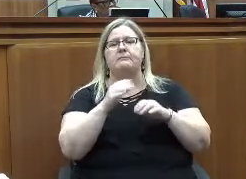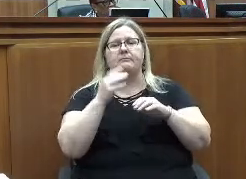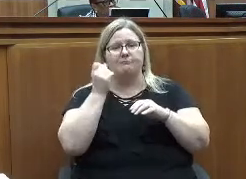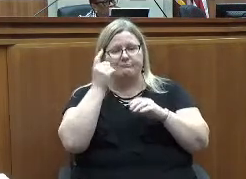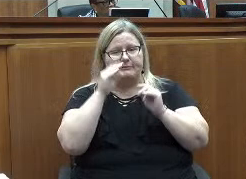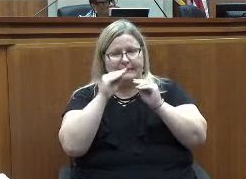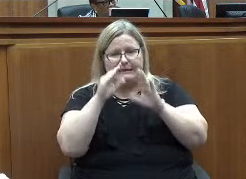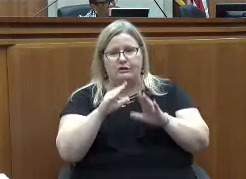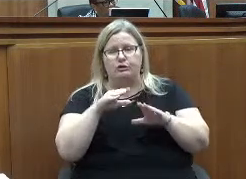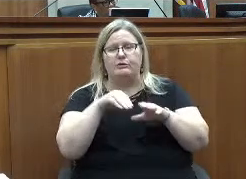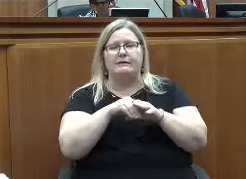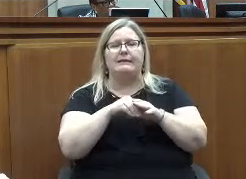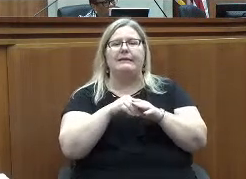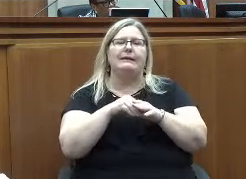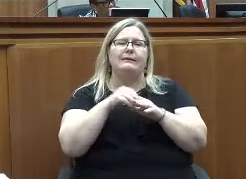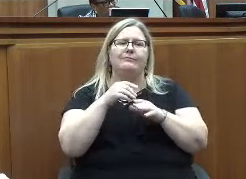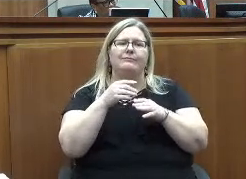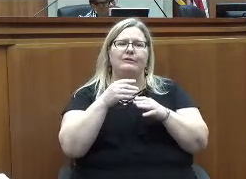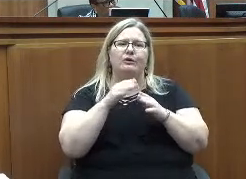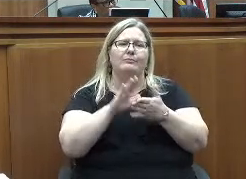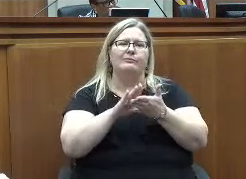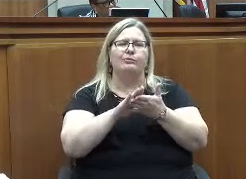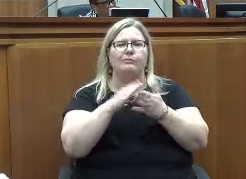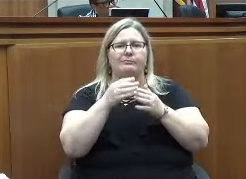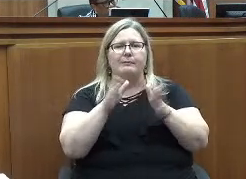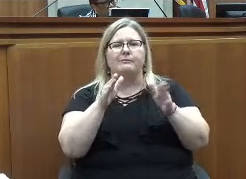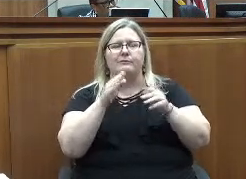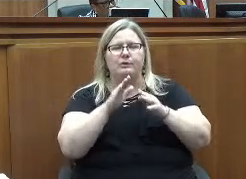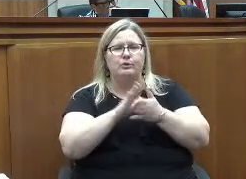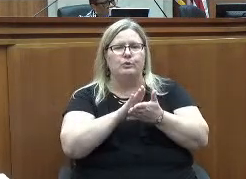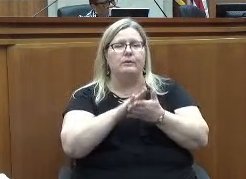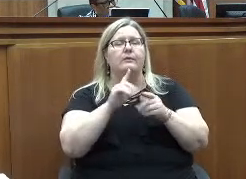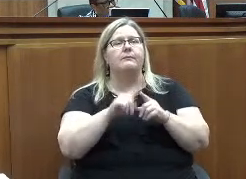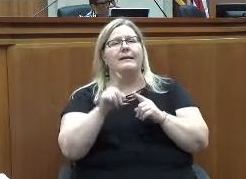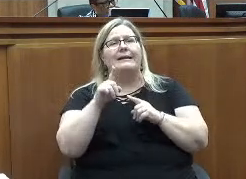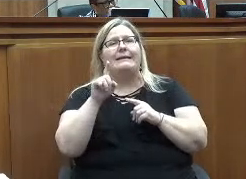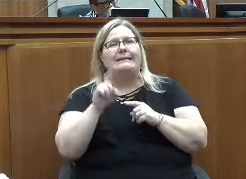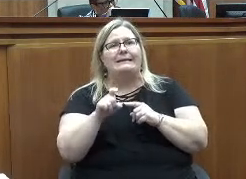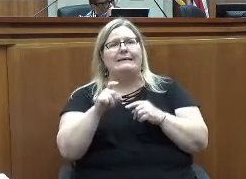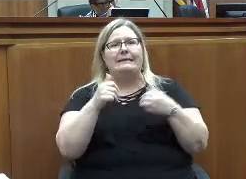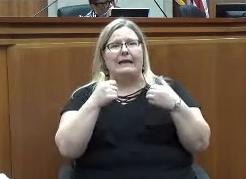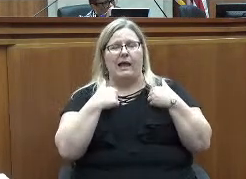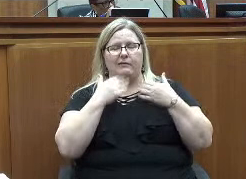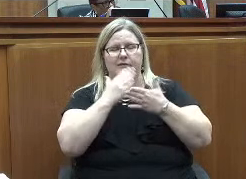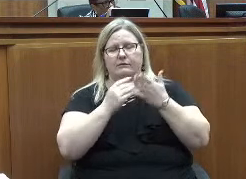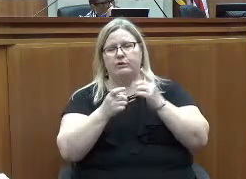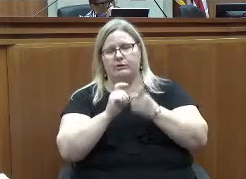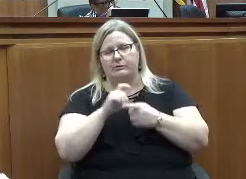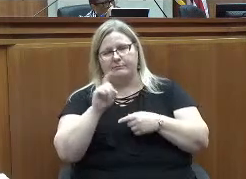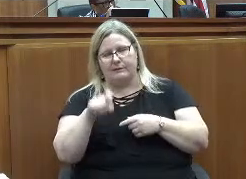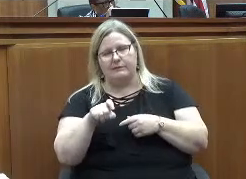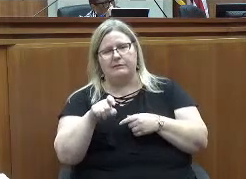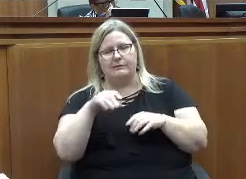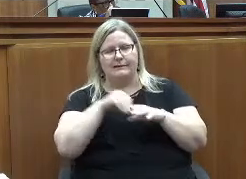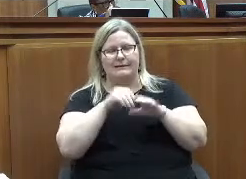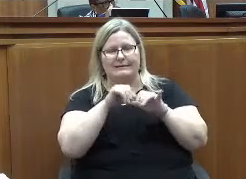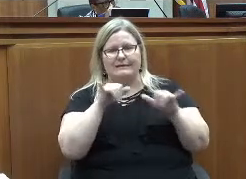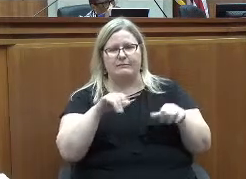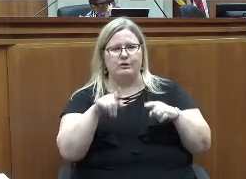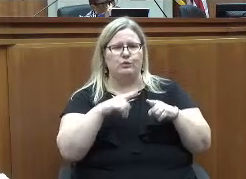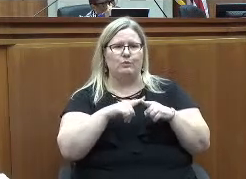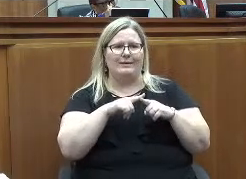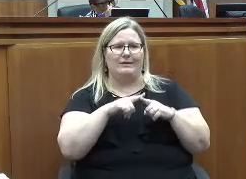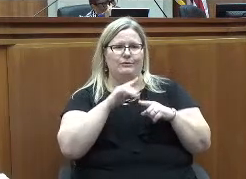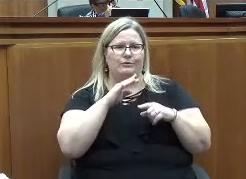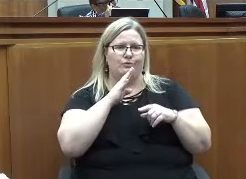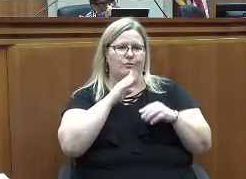system. However, there needs to be some changes in the system when it comes to